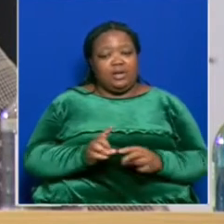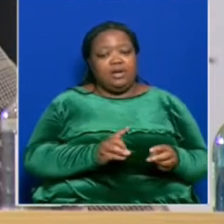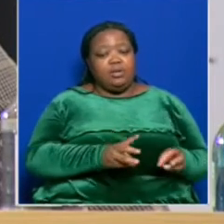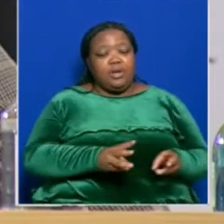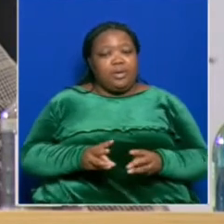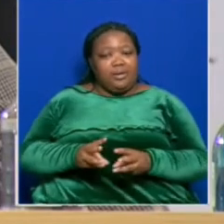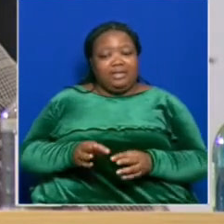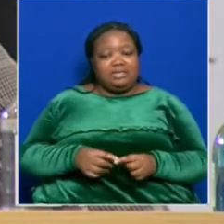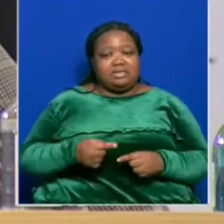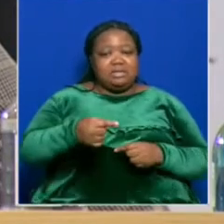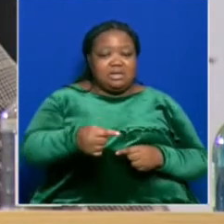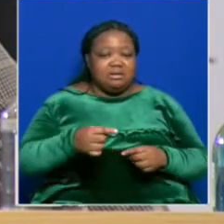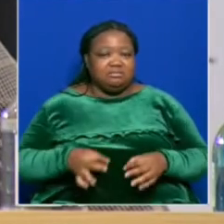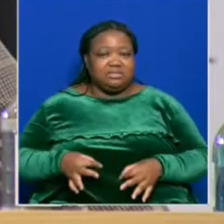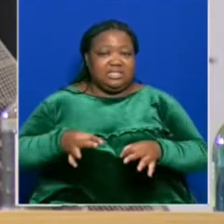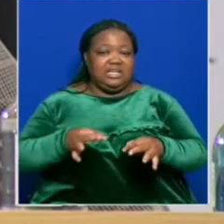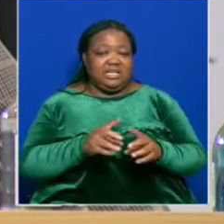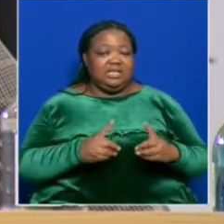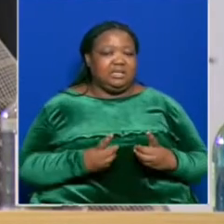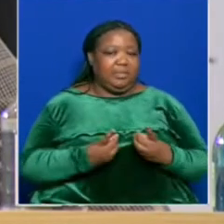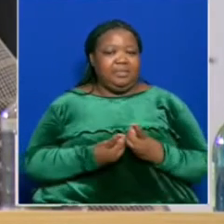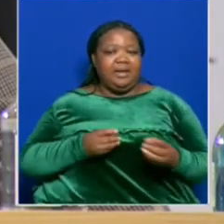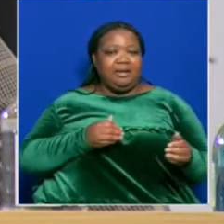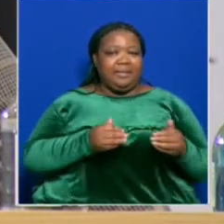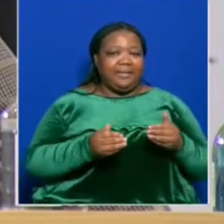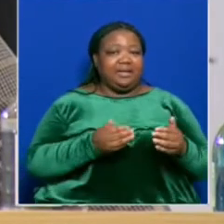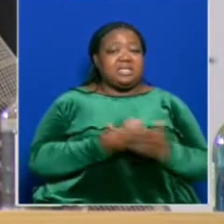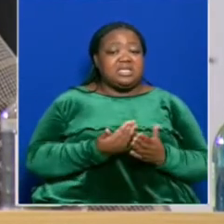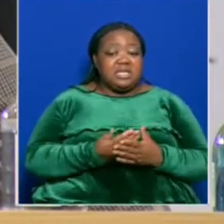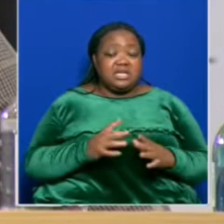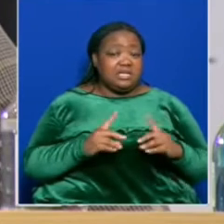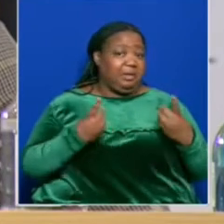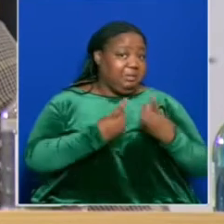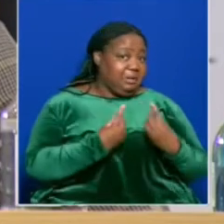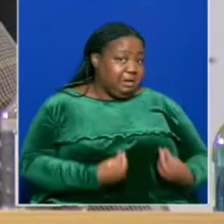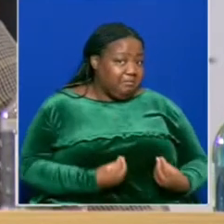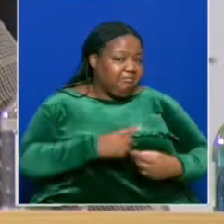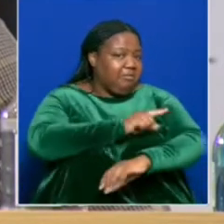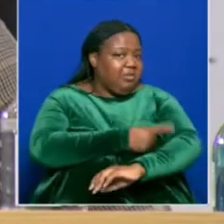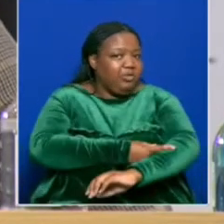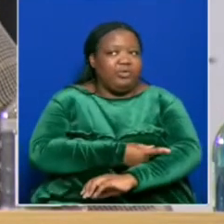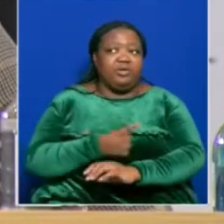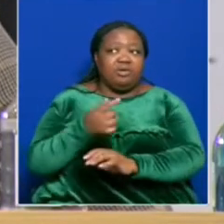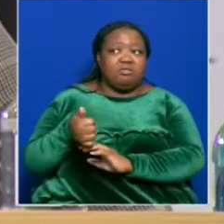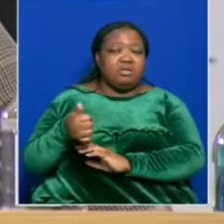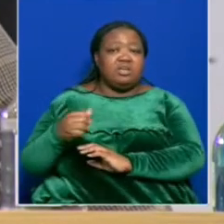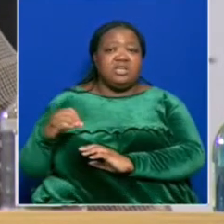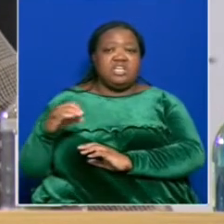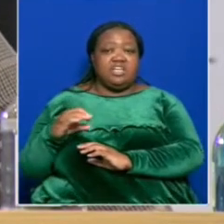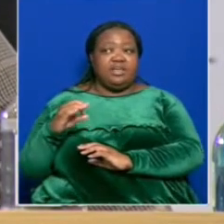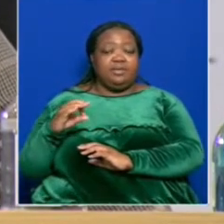there for departments to deal with. Departments, if there are delays, have the full authority to engage the Chief Audit Executive to put systems in place